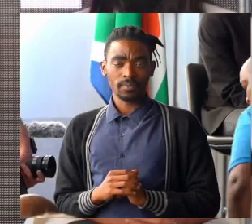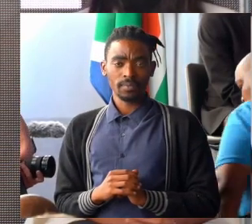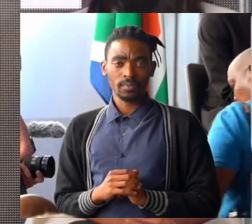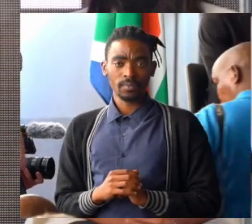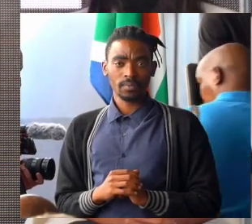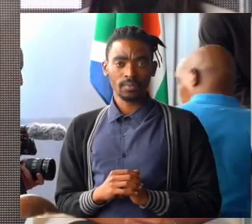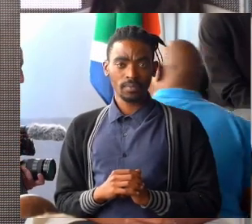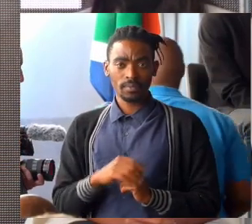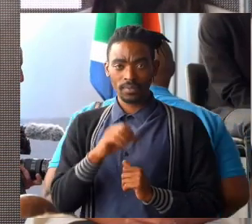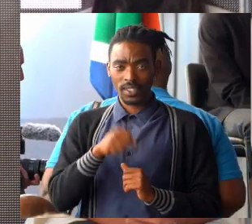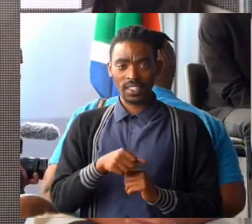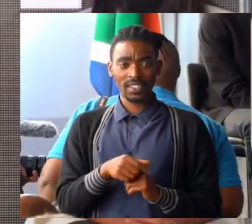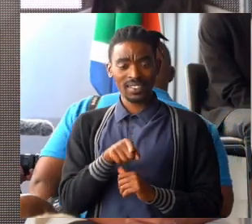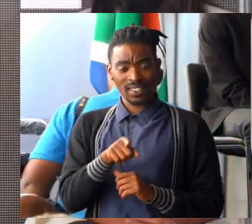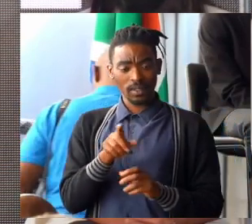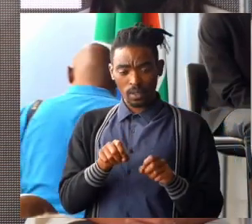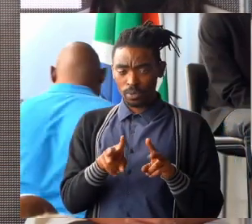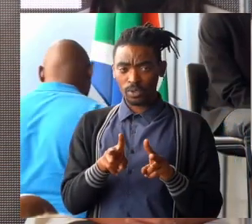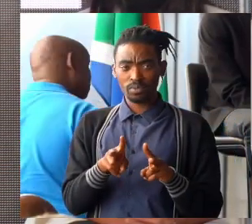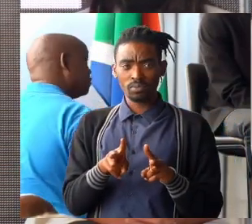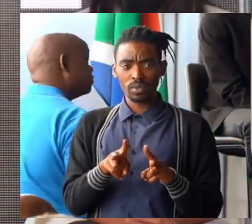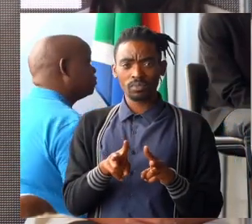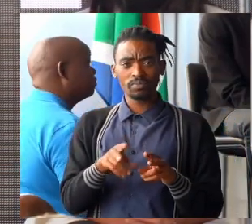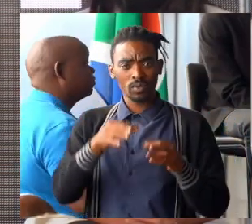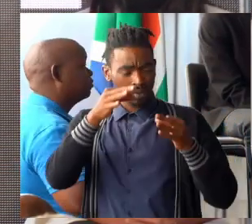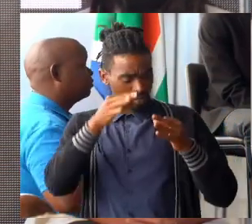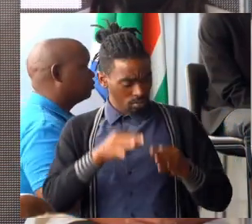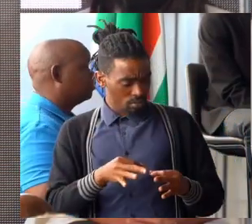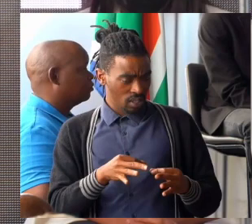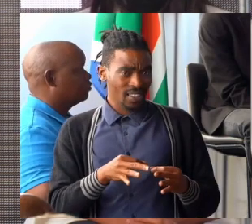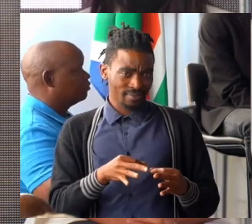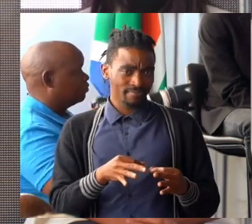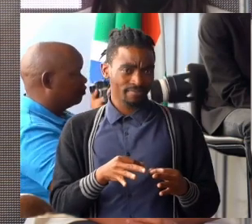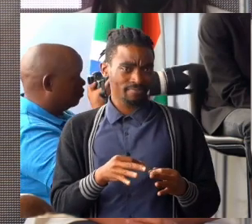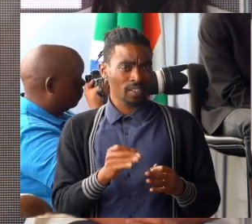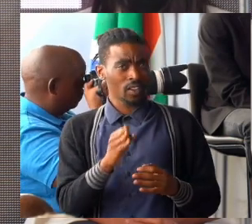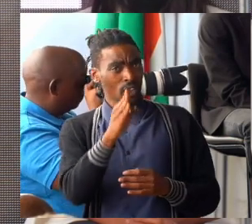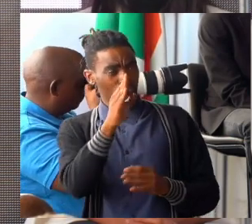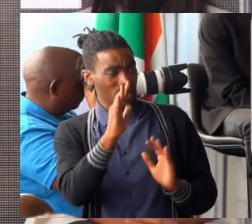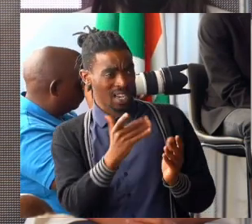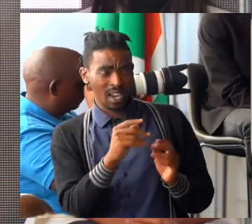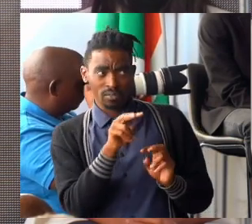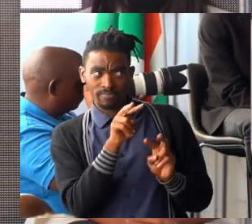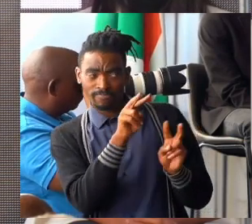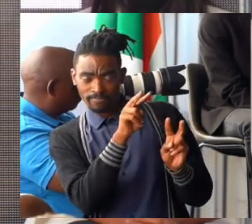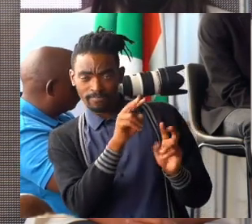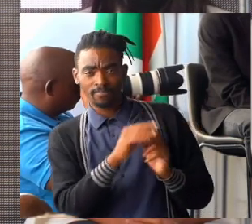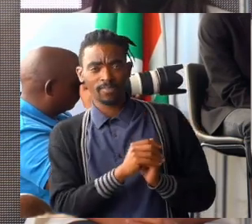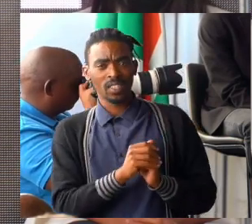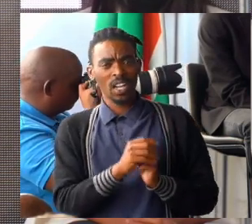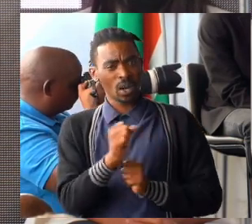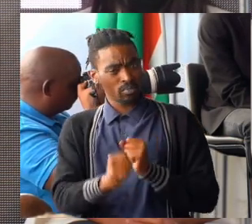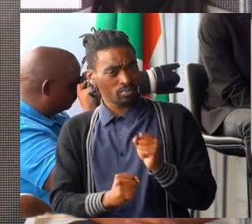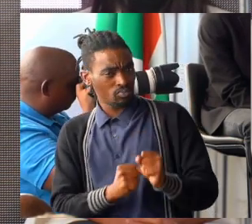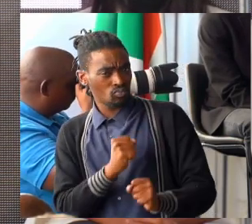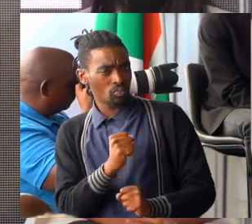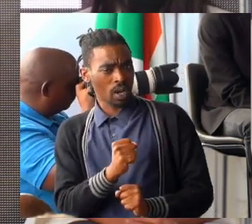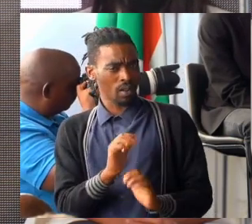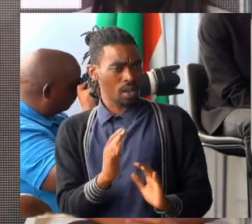This is an opportunity to decide what our respective legacies are going to be, to define our own struggle.